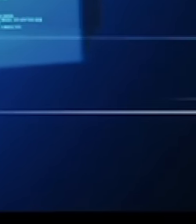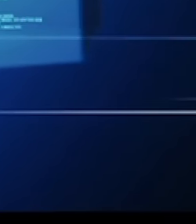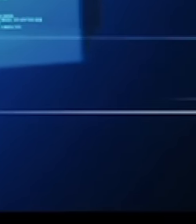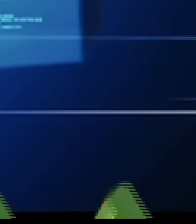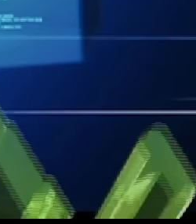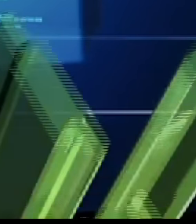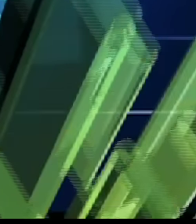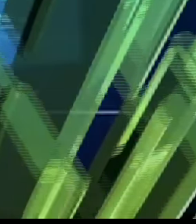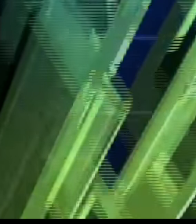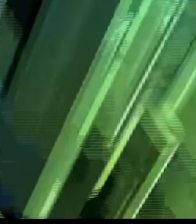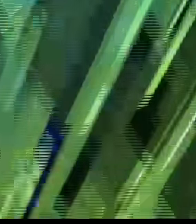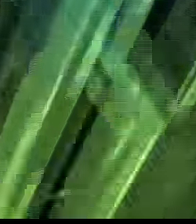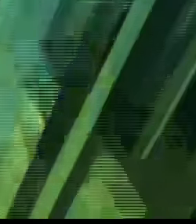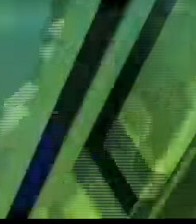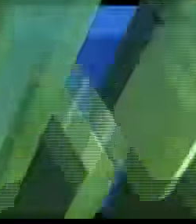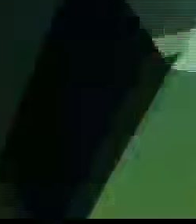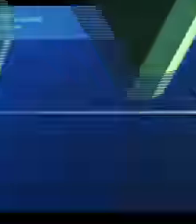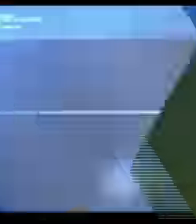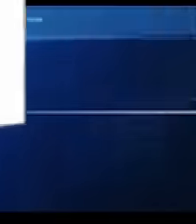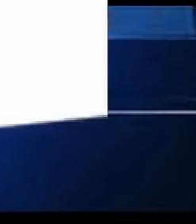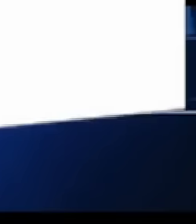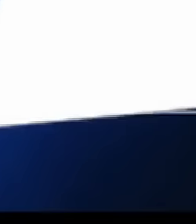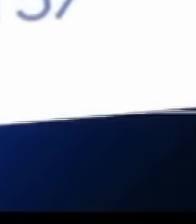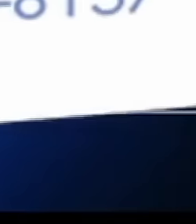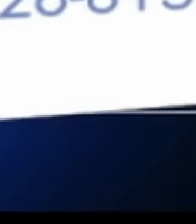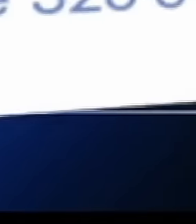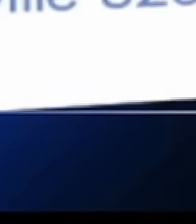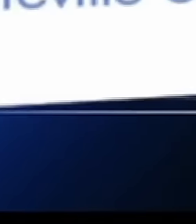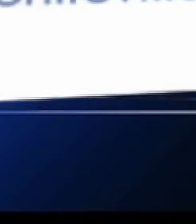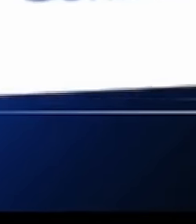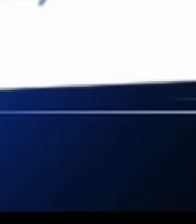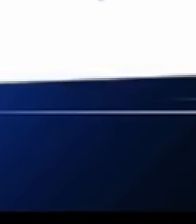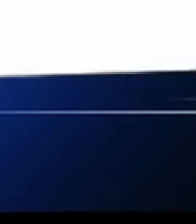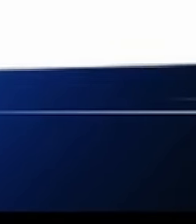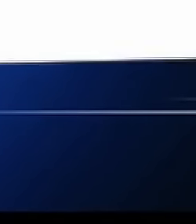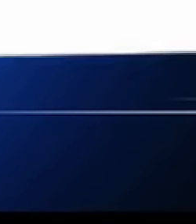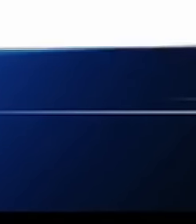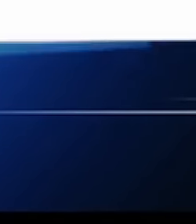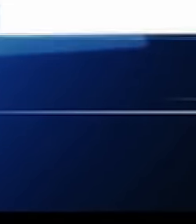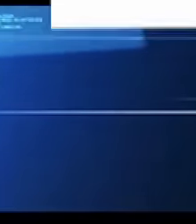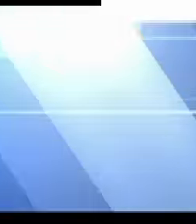This is ZNS Total Sports, brought to you by Fourth Terrace Diagnostic Center.